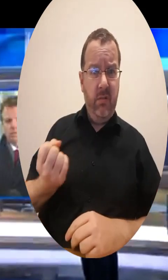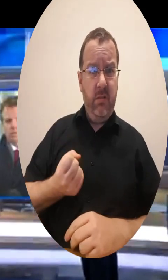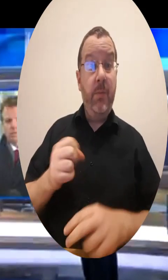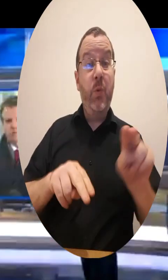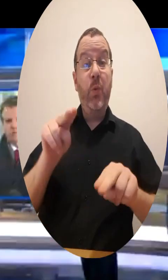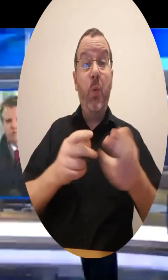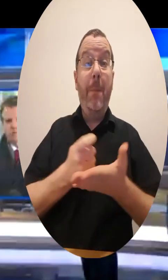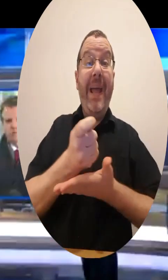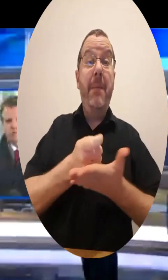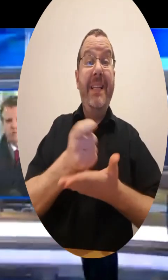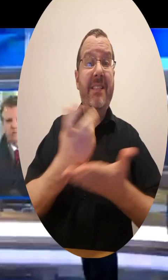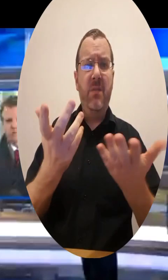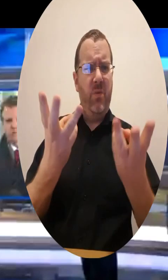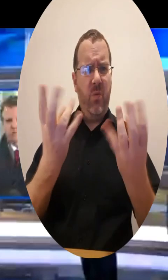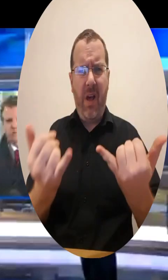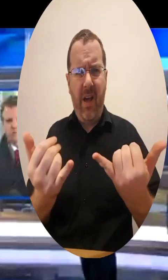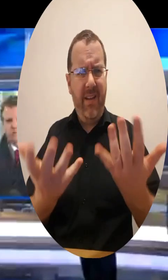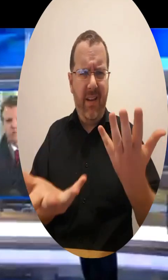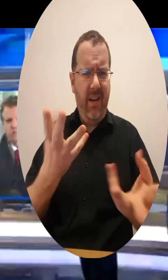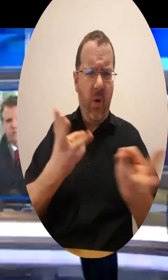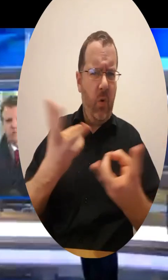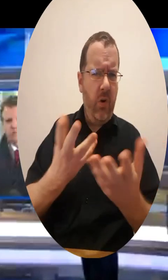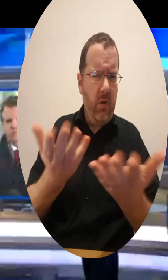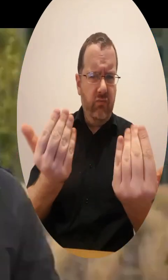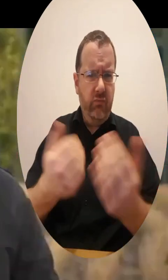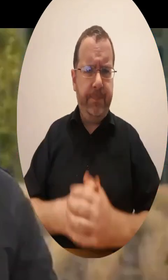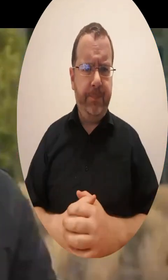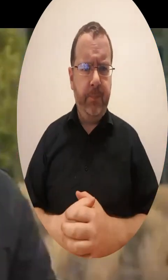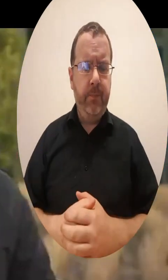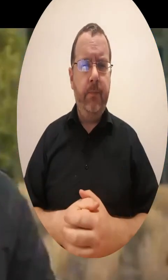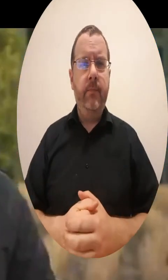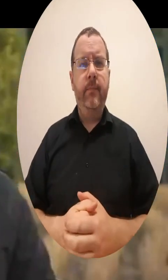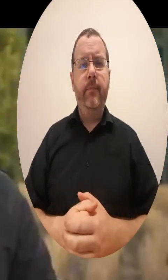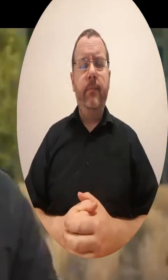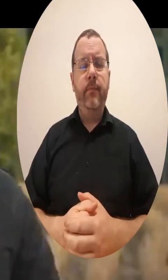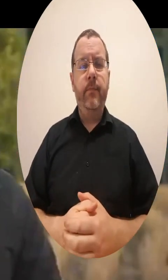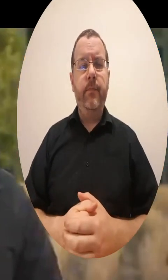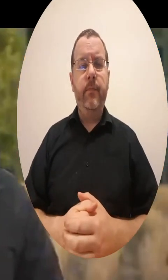What's the rationale behind these payments? How exactly will it work for people?